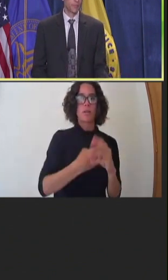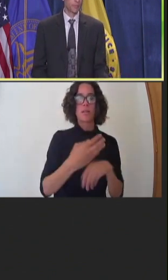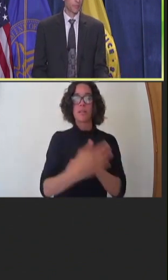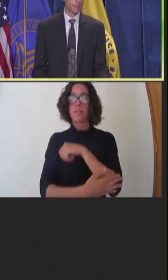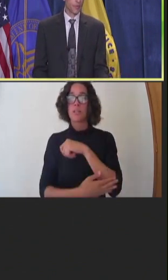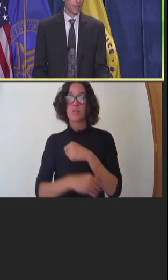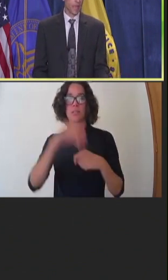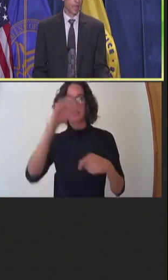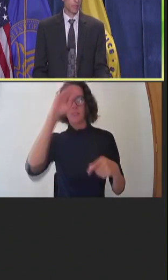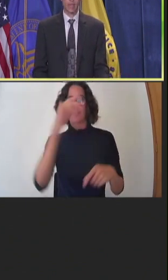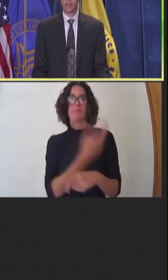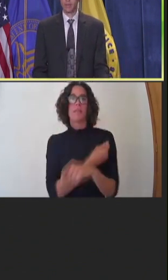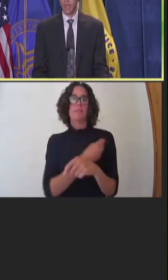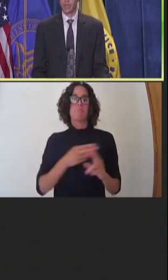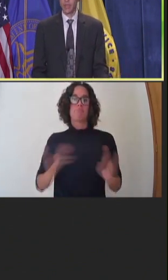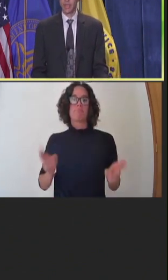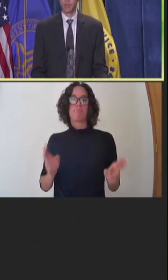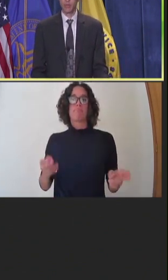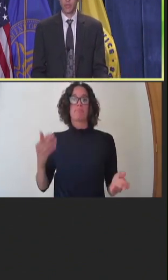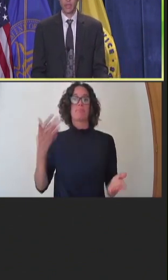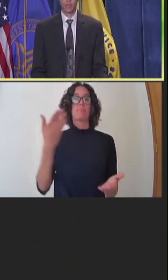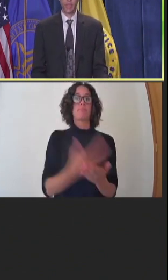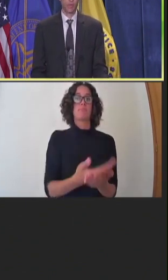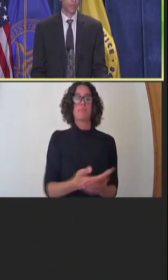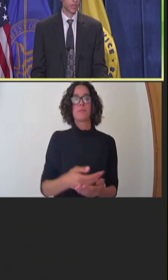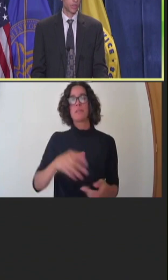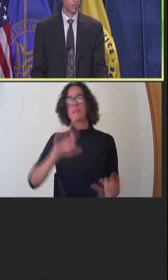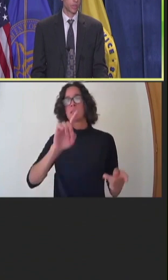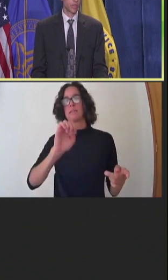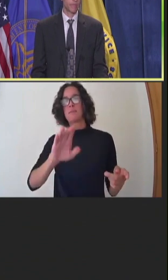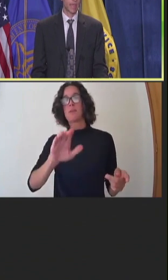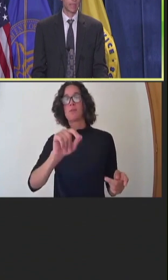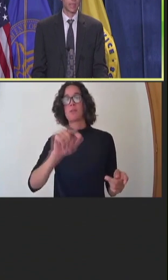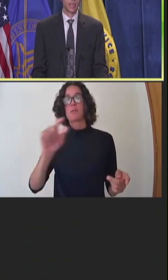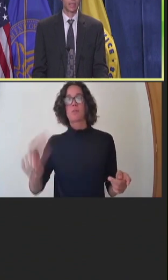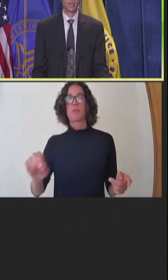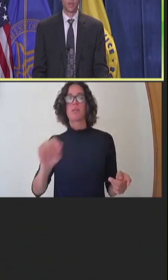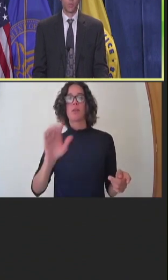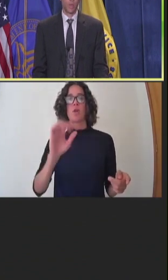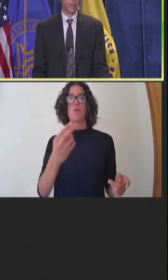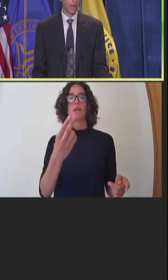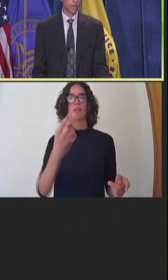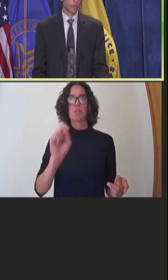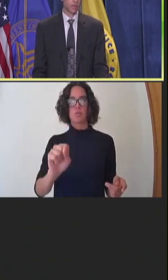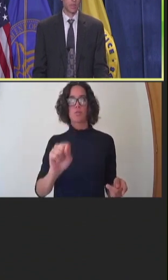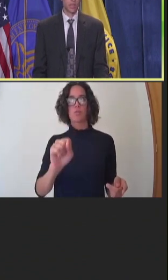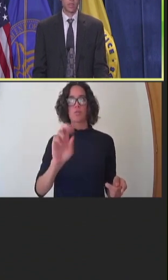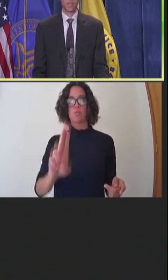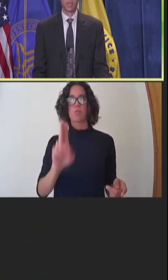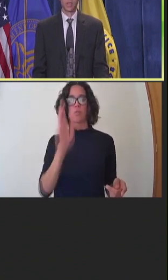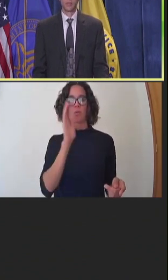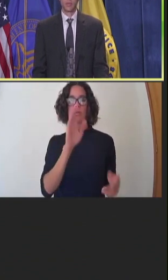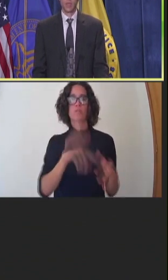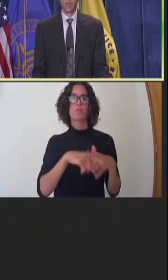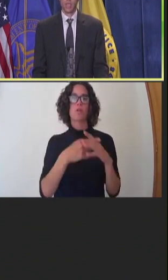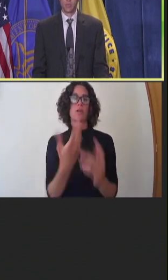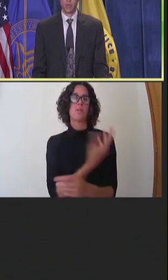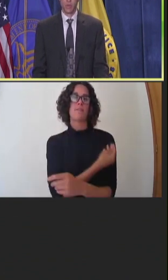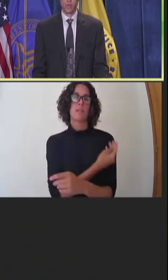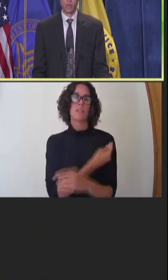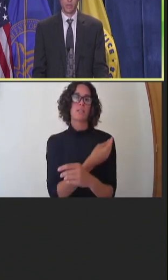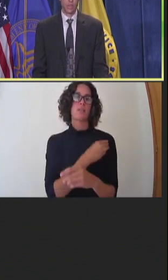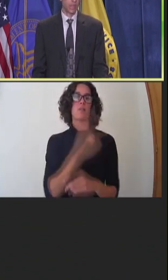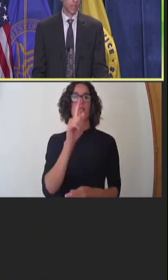arriving. And by December of 2020, OHSU would start vaccinating 1,000